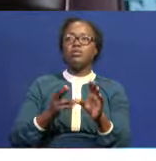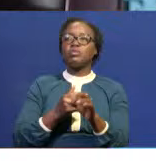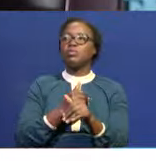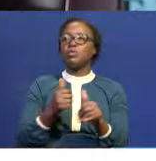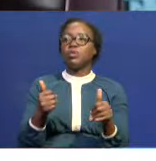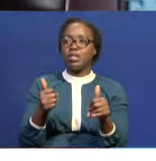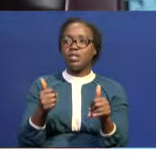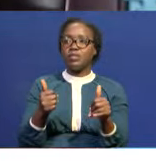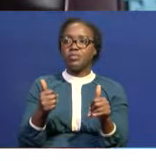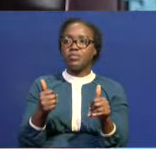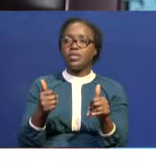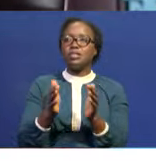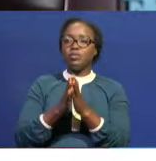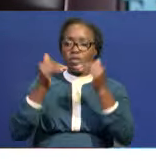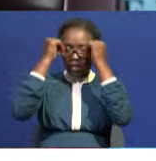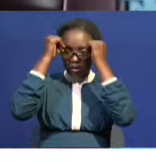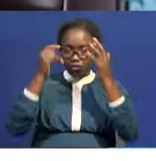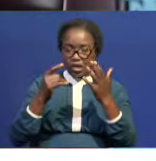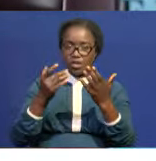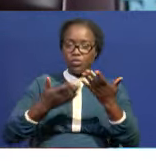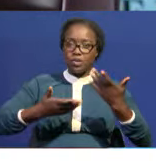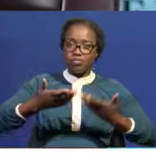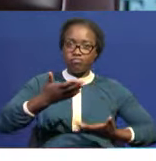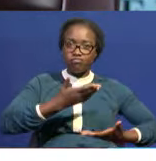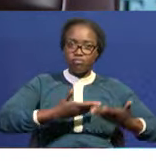with the students and see what we can do.